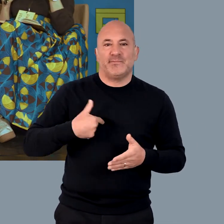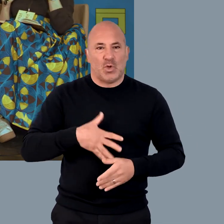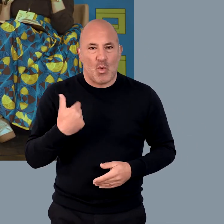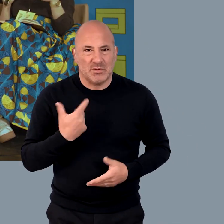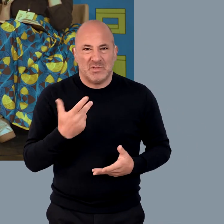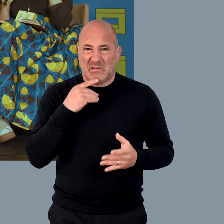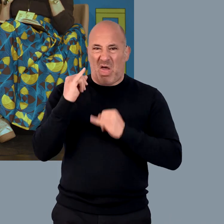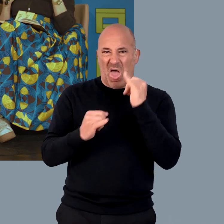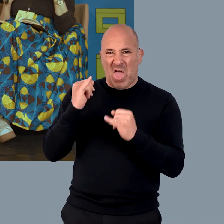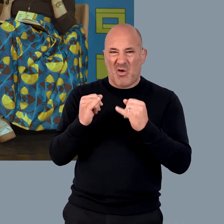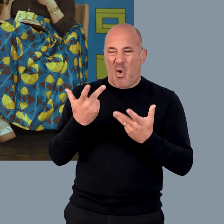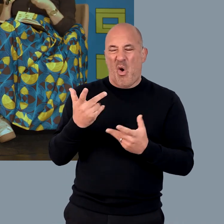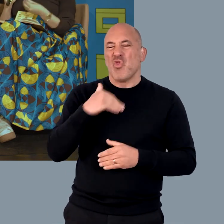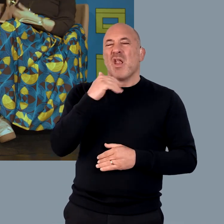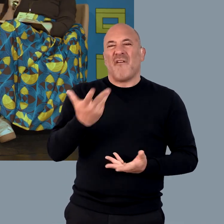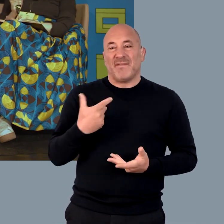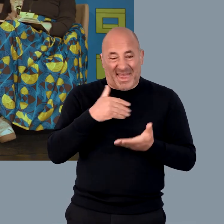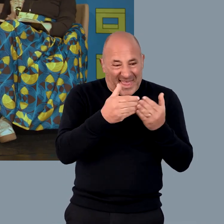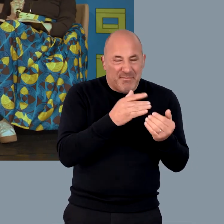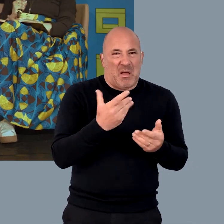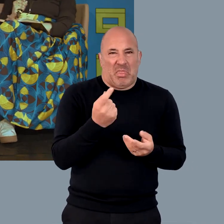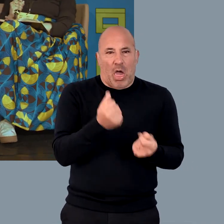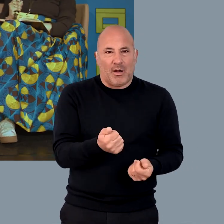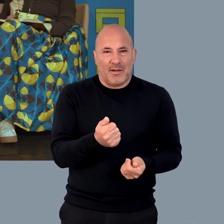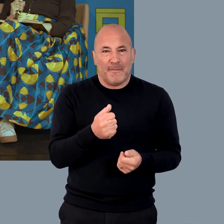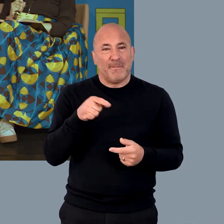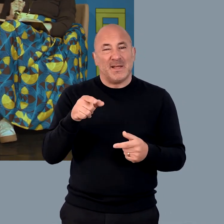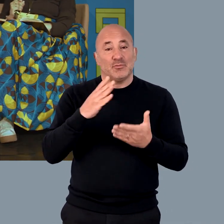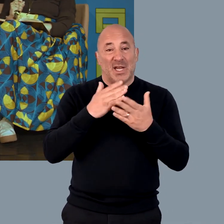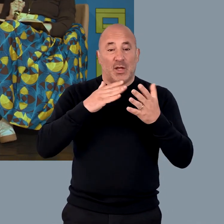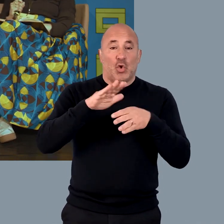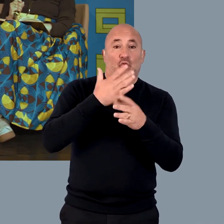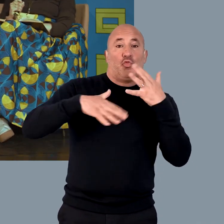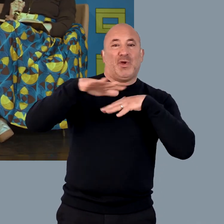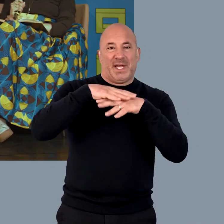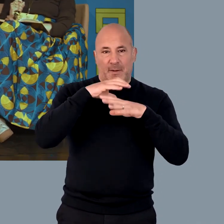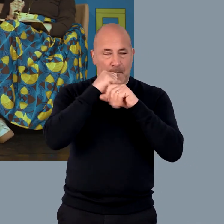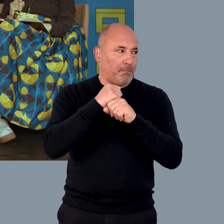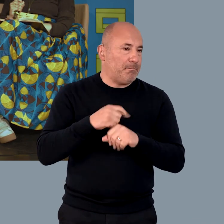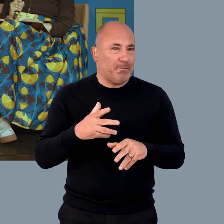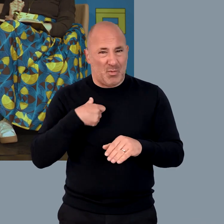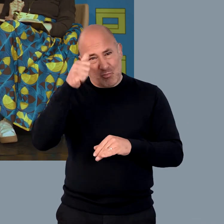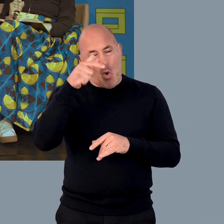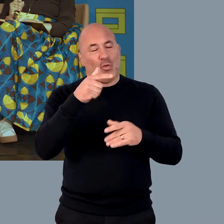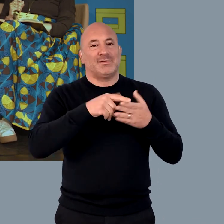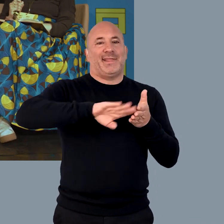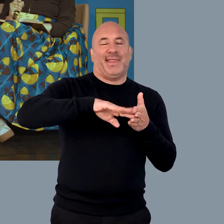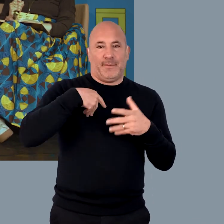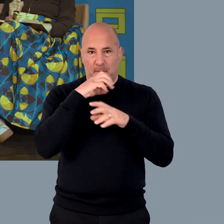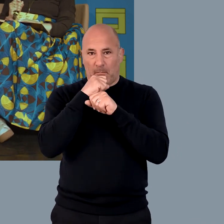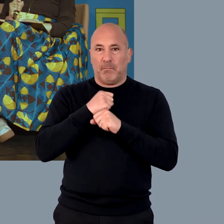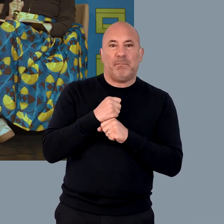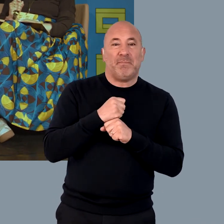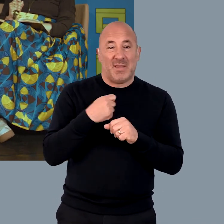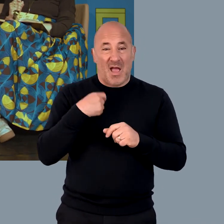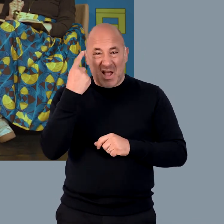Critique, or they feel like what they're doing is not substantial enough. So this is green hushing, because we all know greenwashing. It's